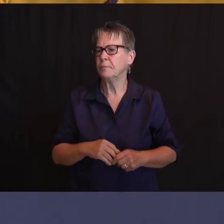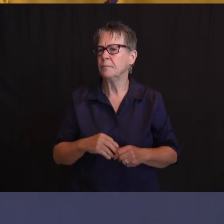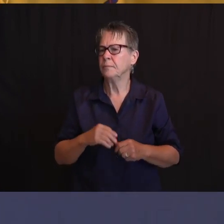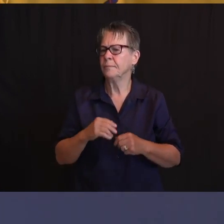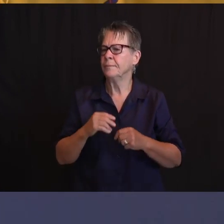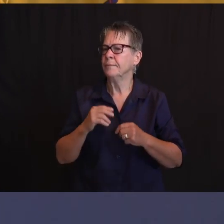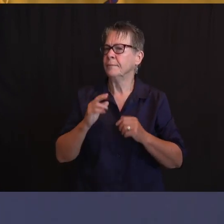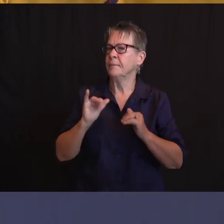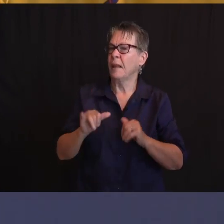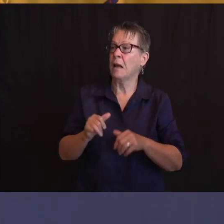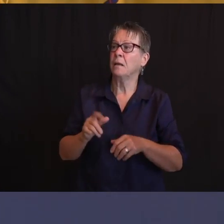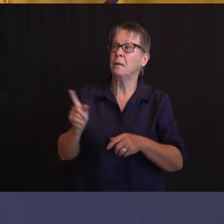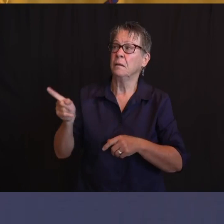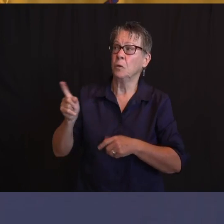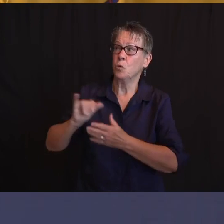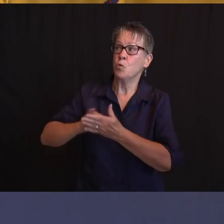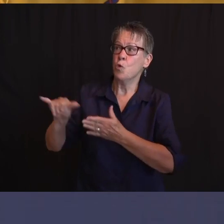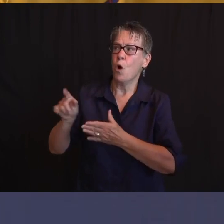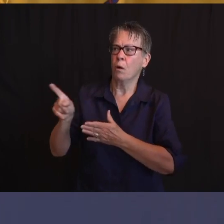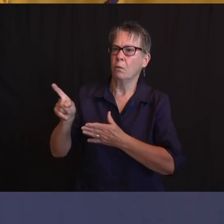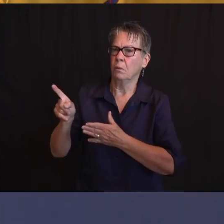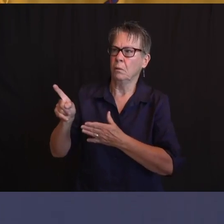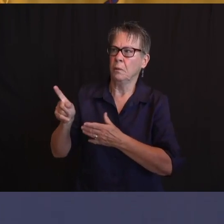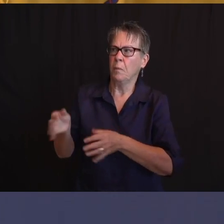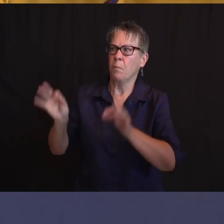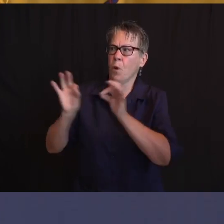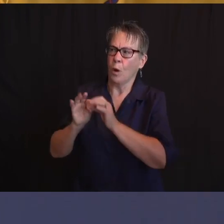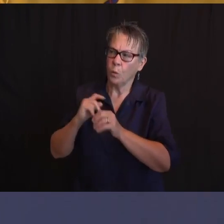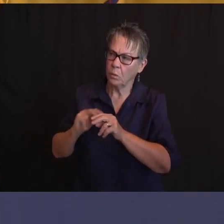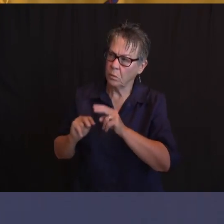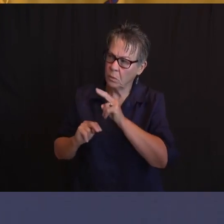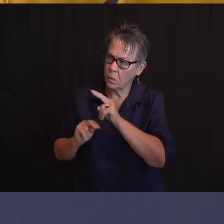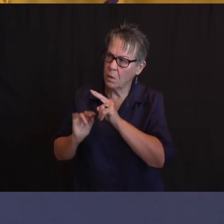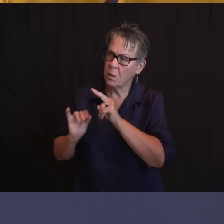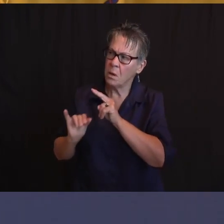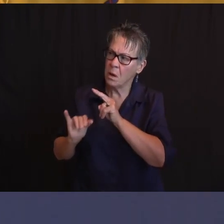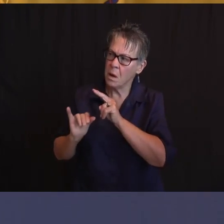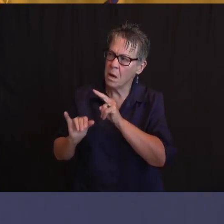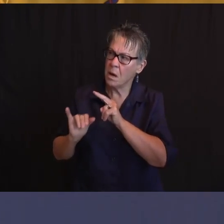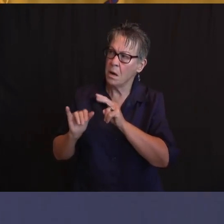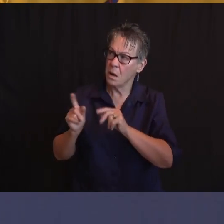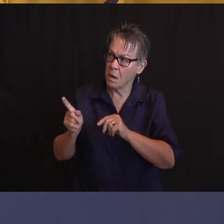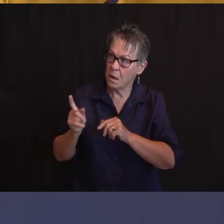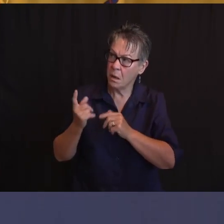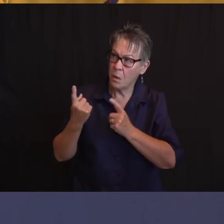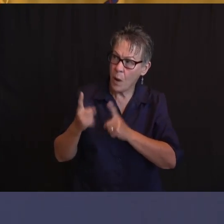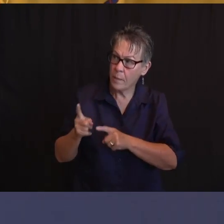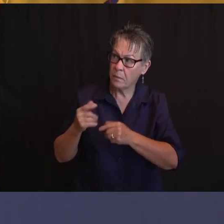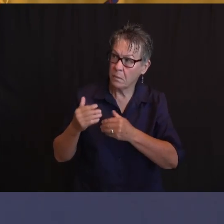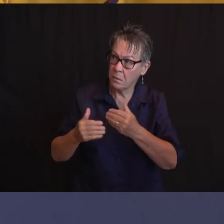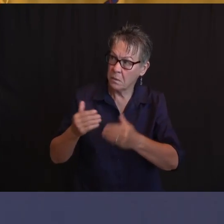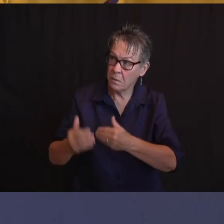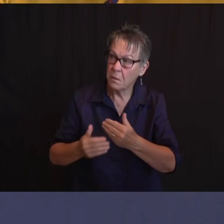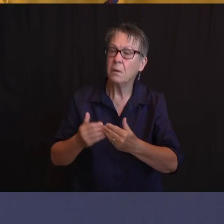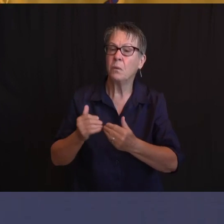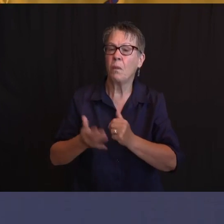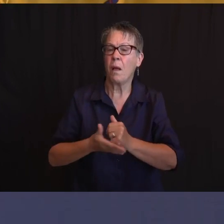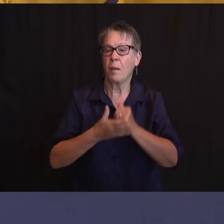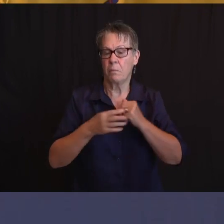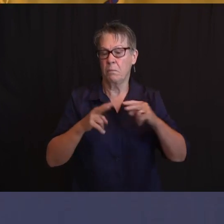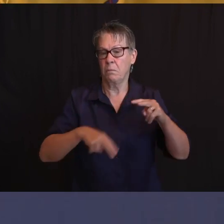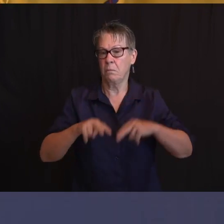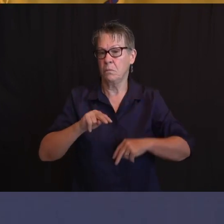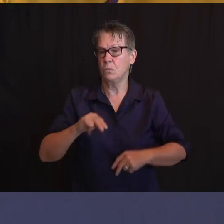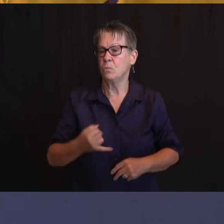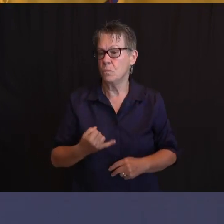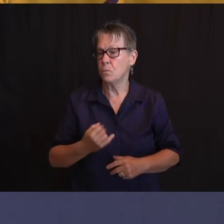Pennsylvania behind that, because in the north, you've got an enormous amount of folks who live here and go to work in New York, and in the south, you've got an enormous